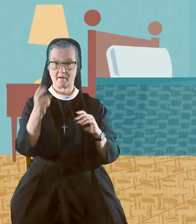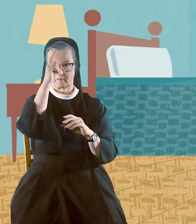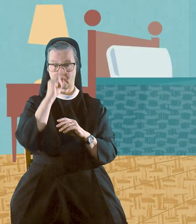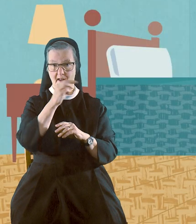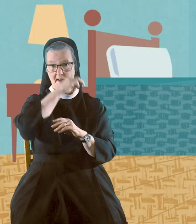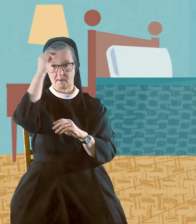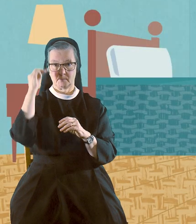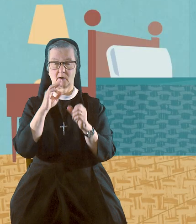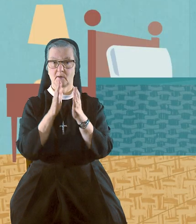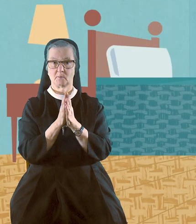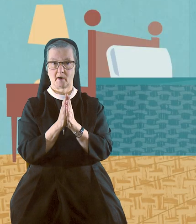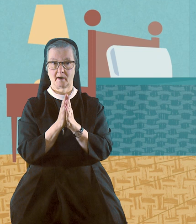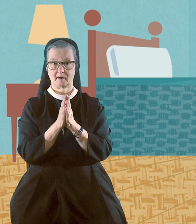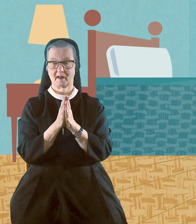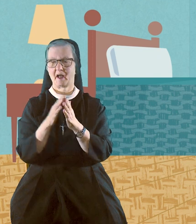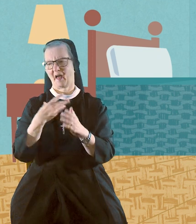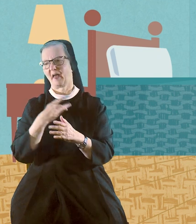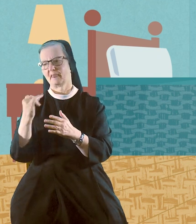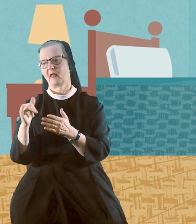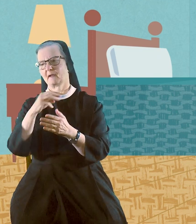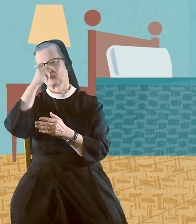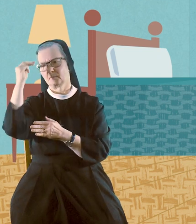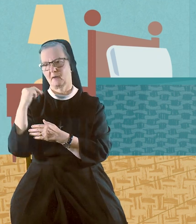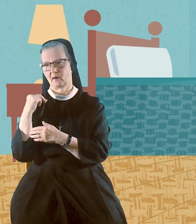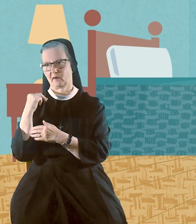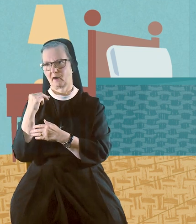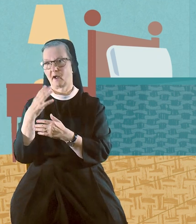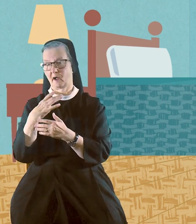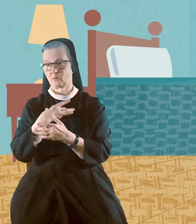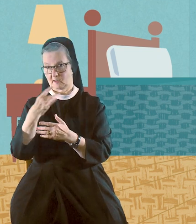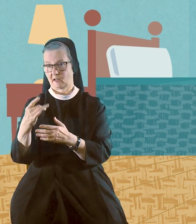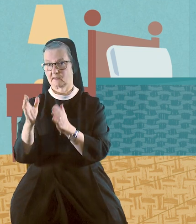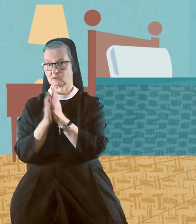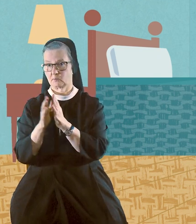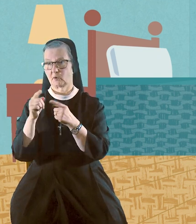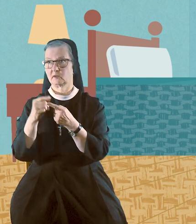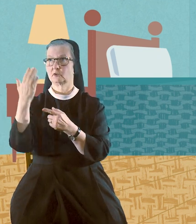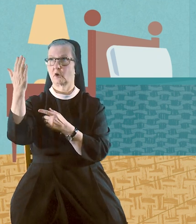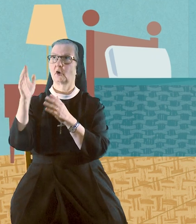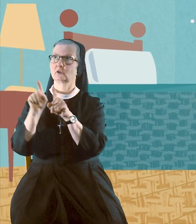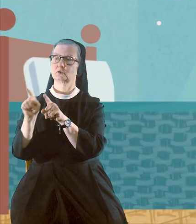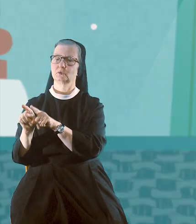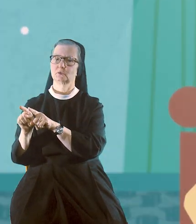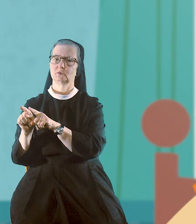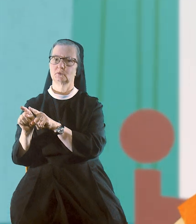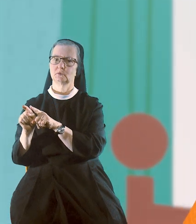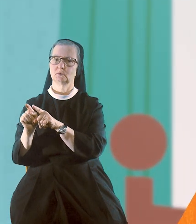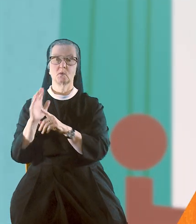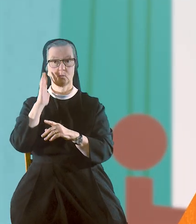story of the Hail Mary prayer. I like Mary. I would like to pray to her too.